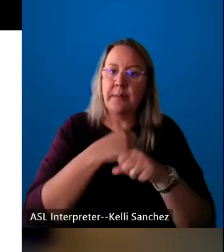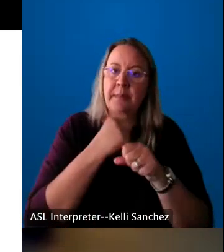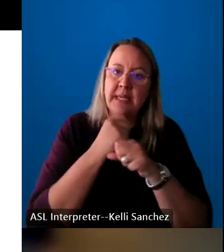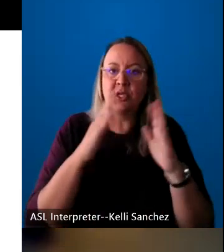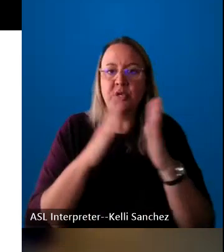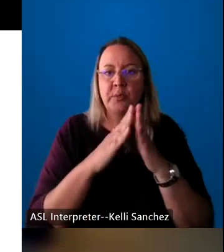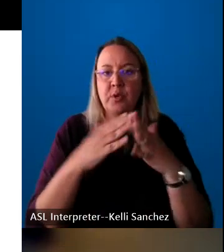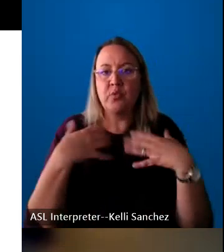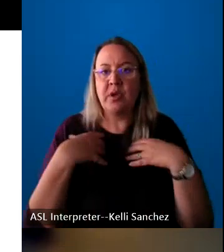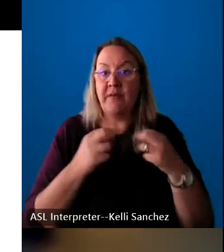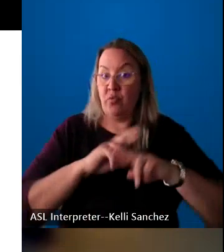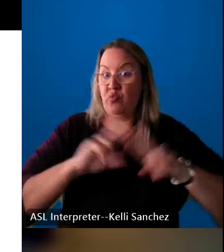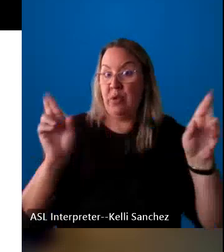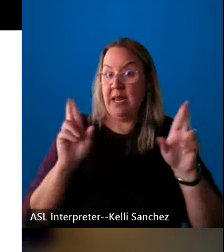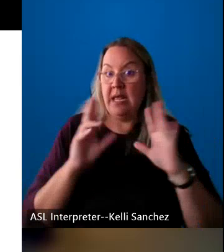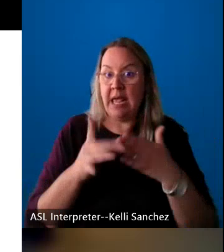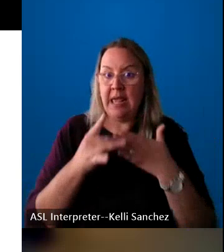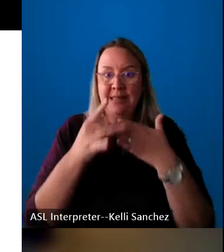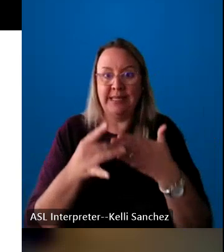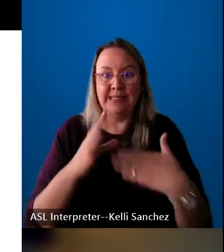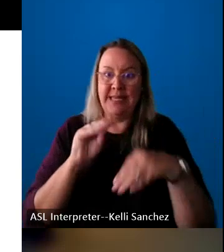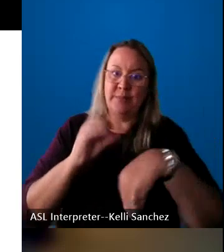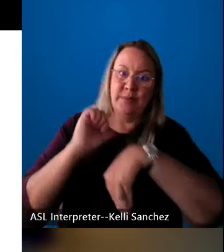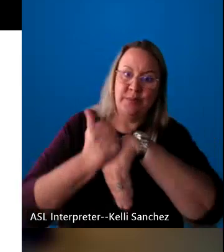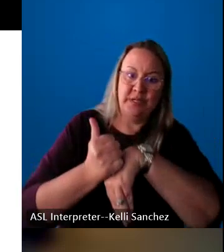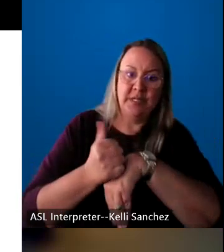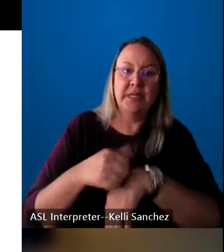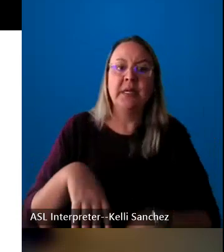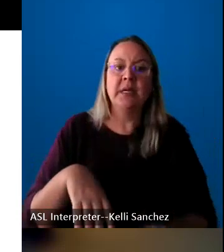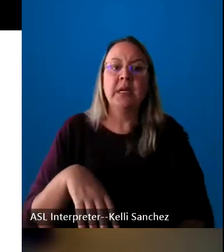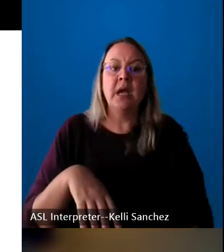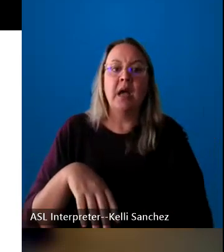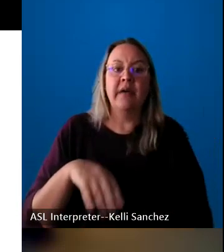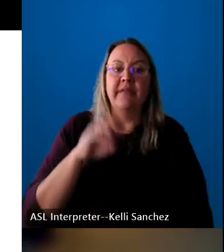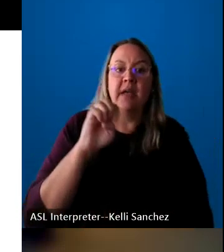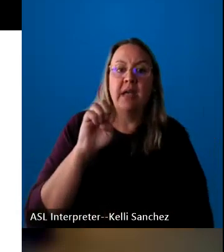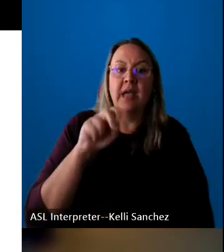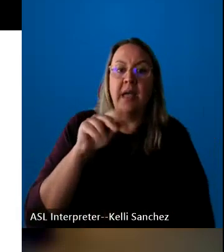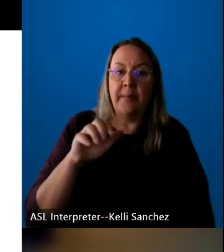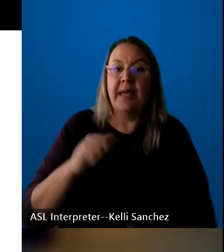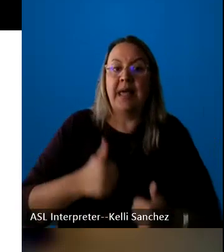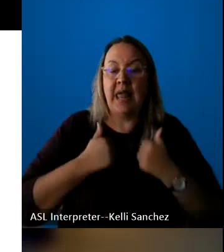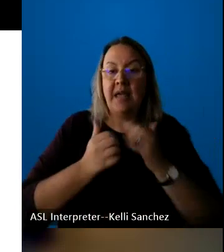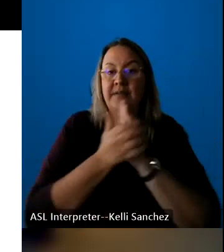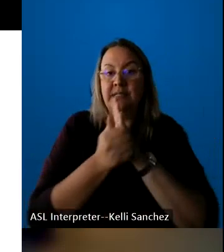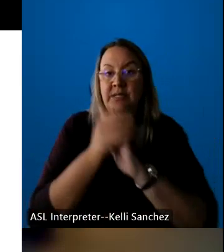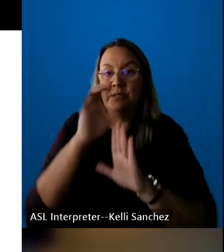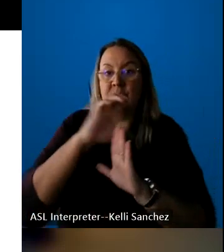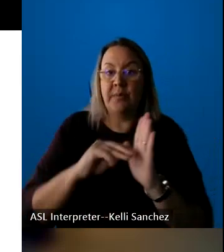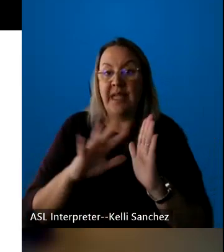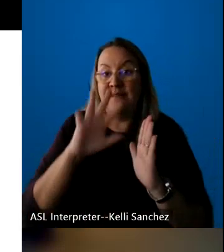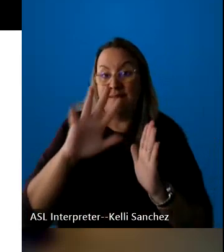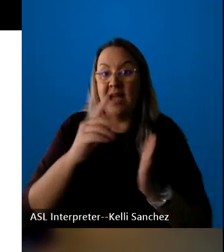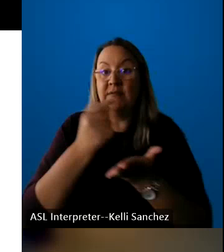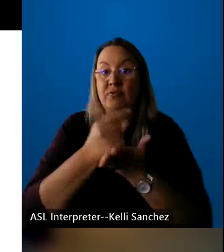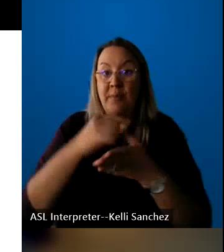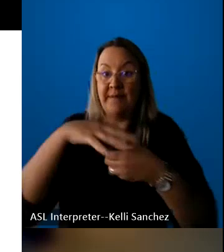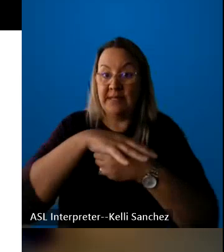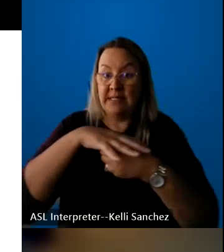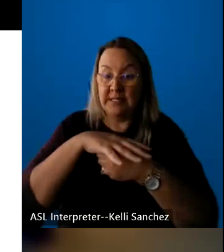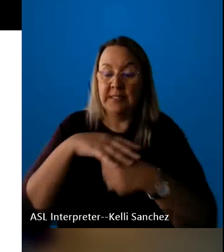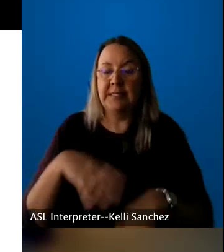recovery ready and lead the implementation of YPR's Epic Life Skills curriculum at 5 treatment facilities. Billy